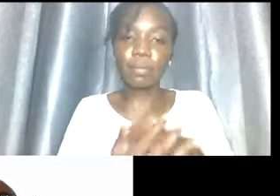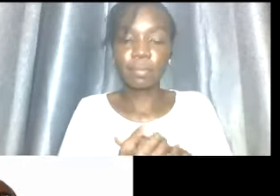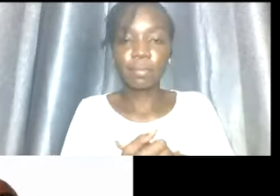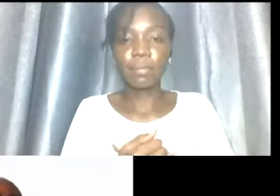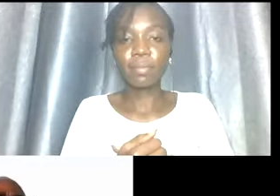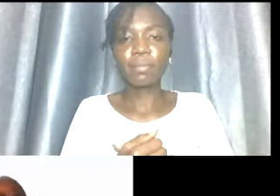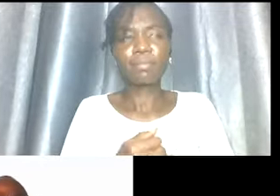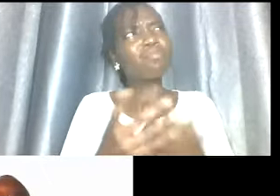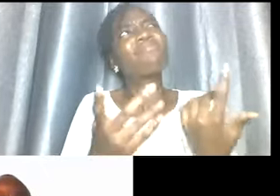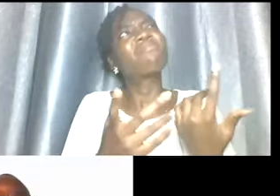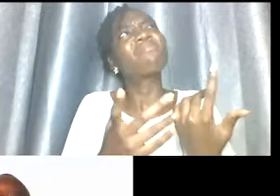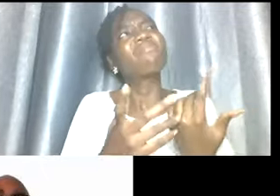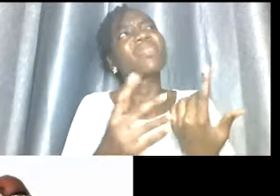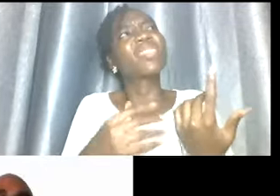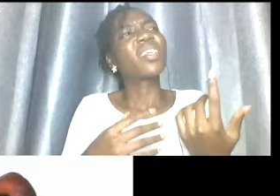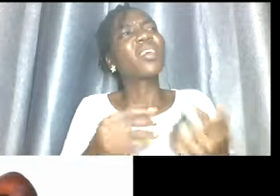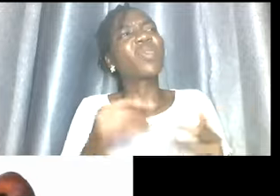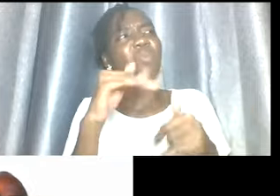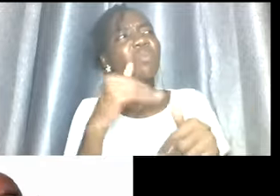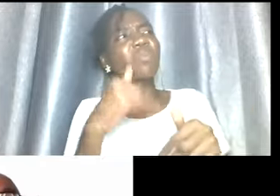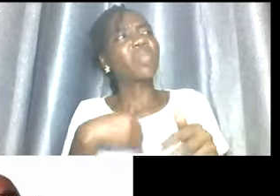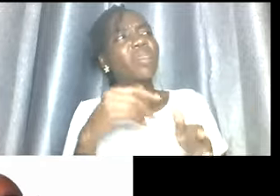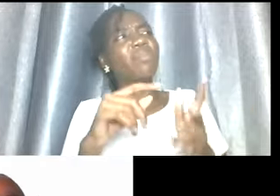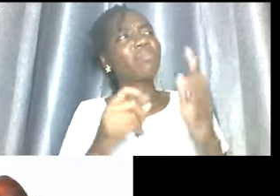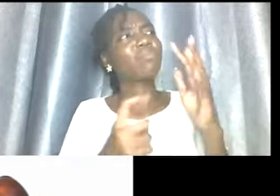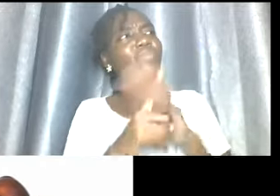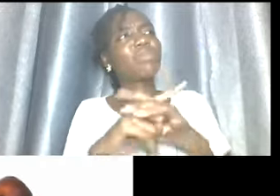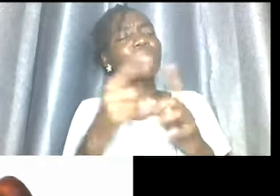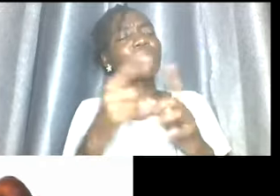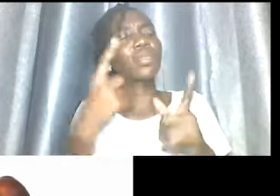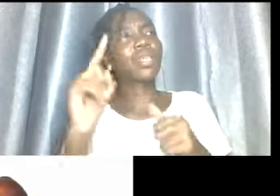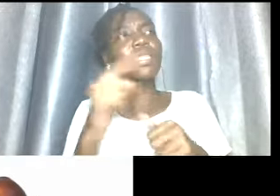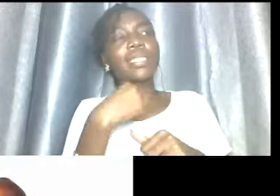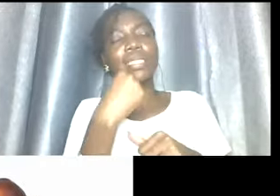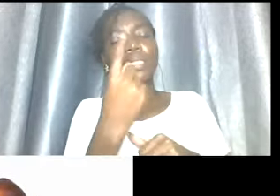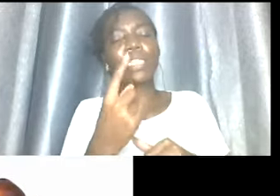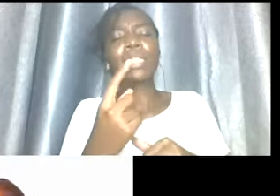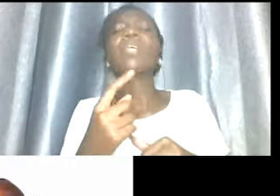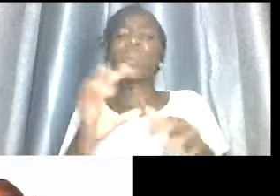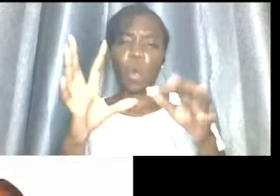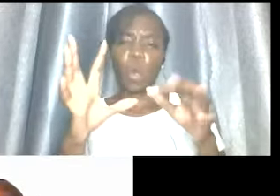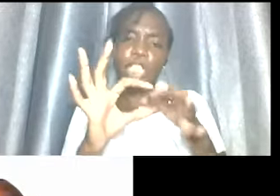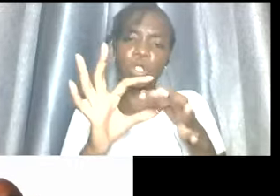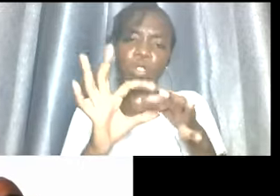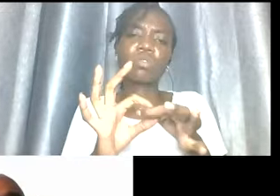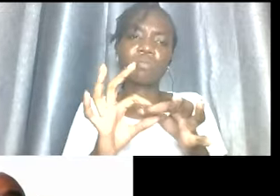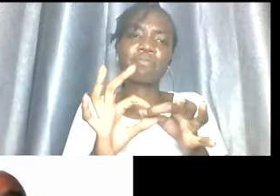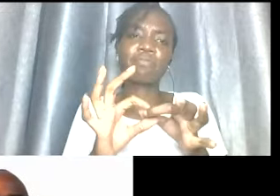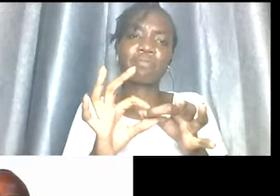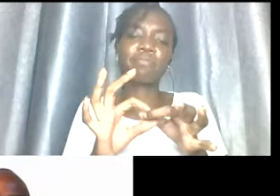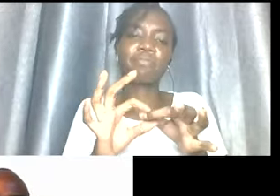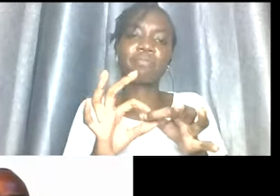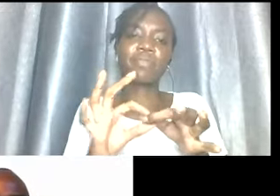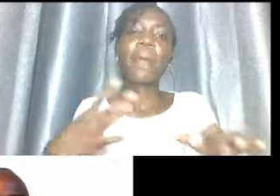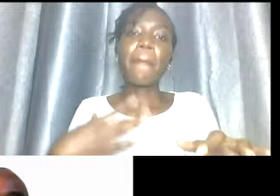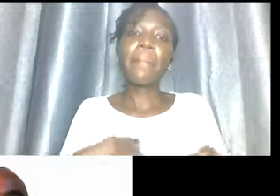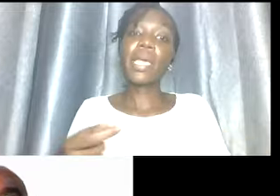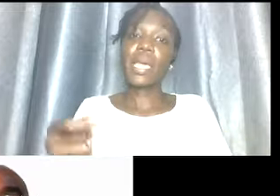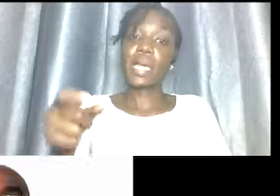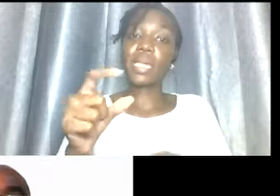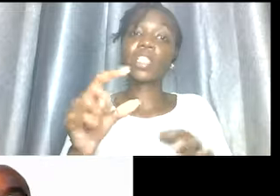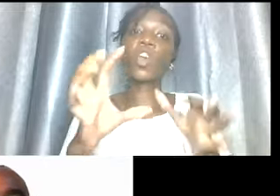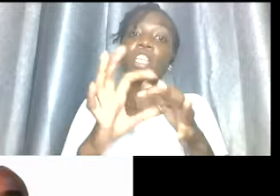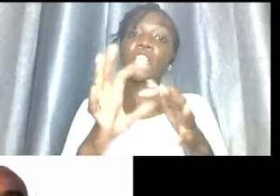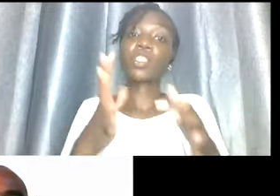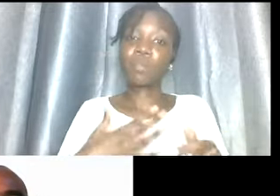C. I'll come back with the right C. Your connection, that's the right C, your connection. I've increased my connection. I